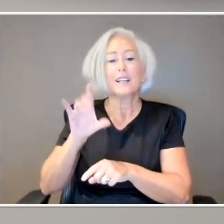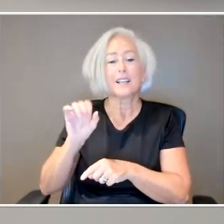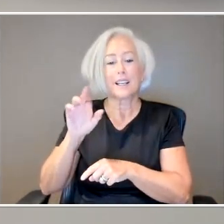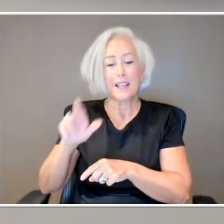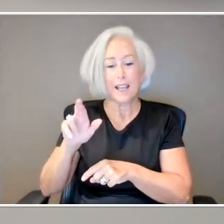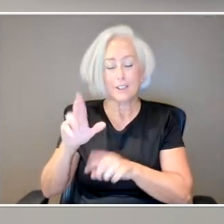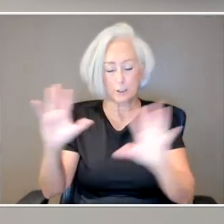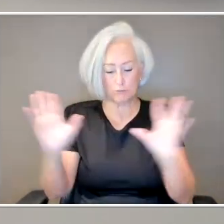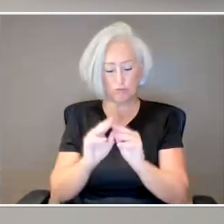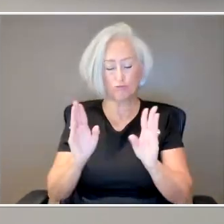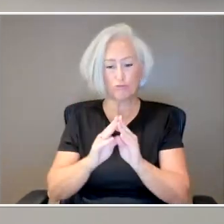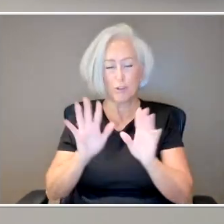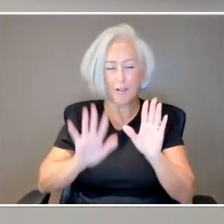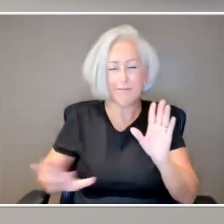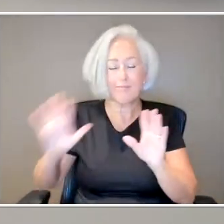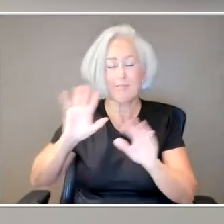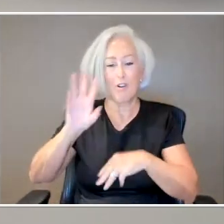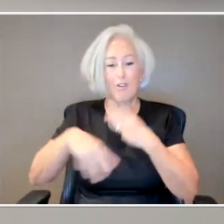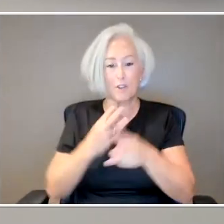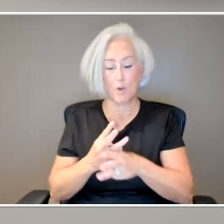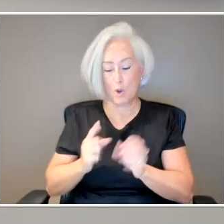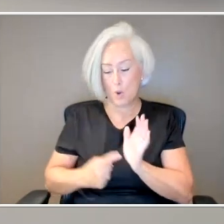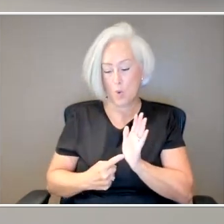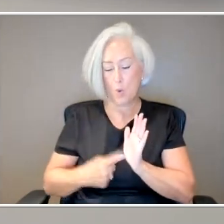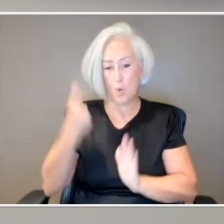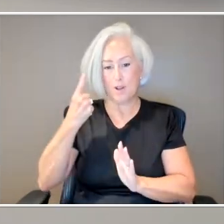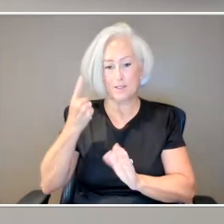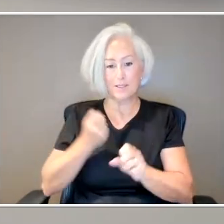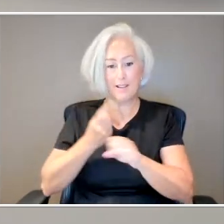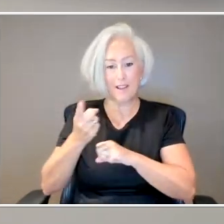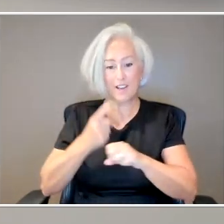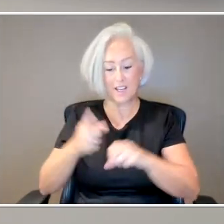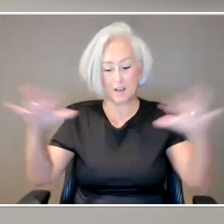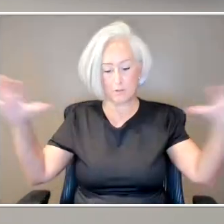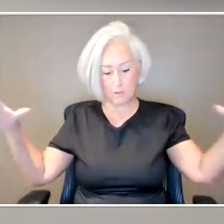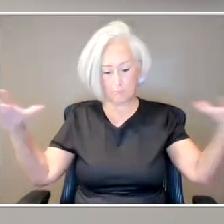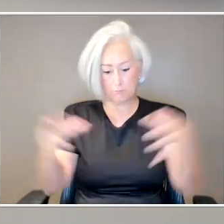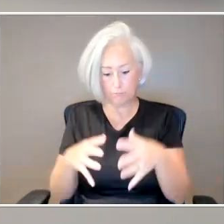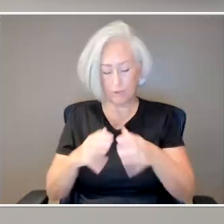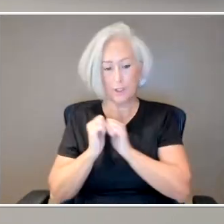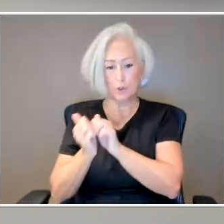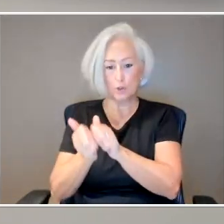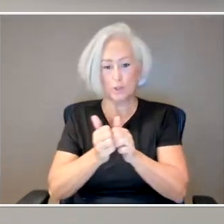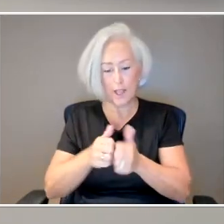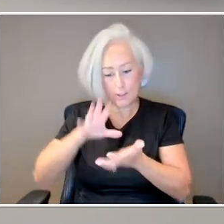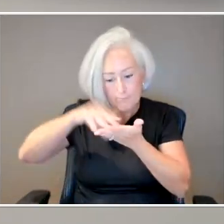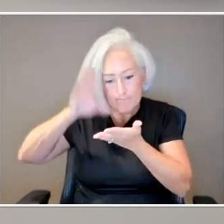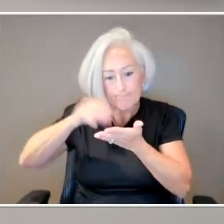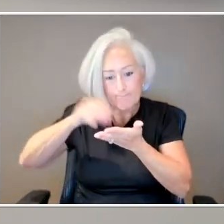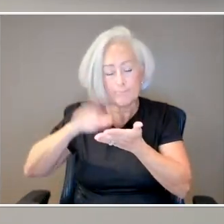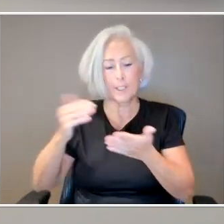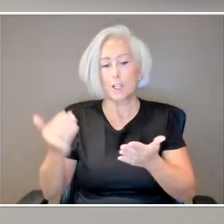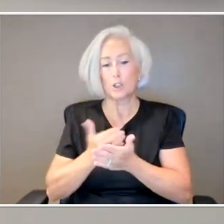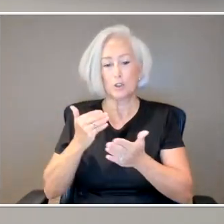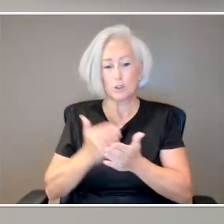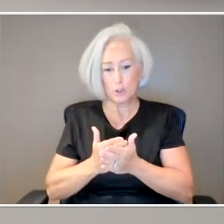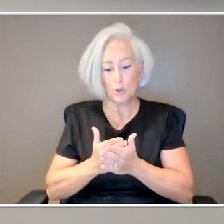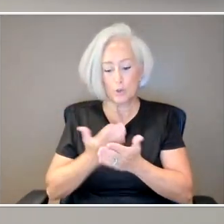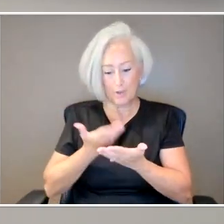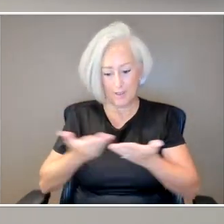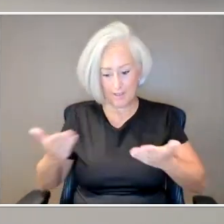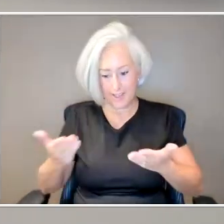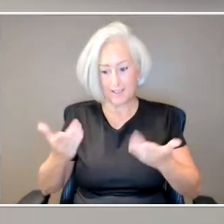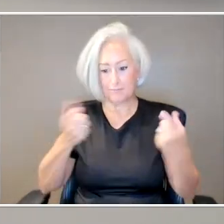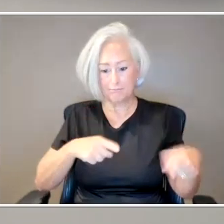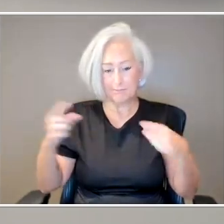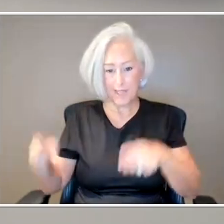Once a year, radiation oncologists from all around the world get together at this conference to learn about the latest advances in radiation oncology